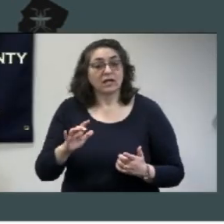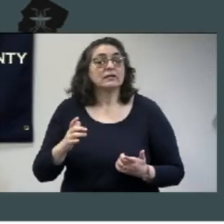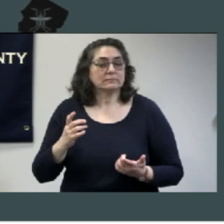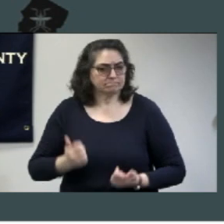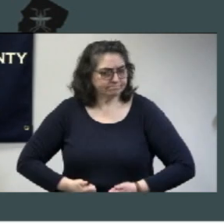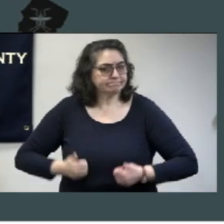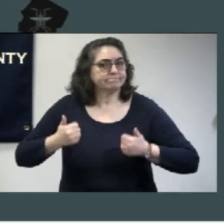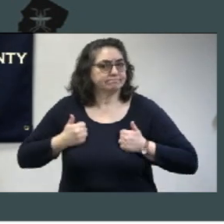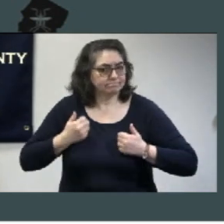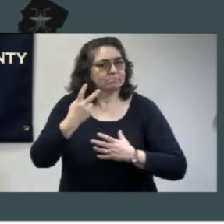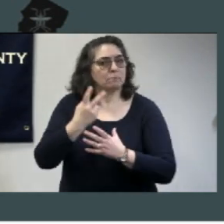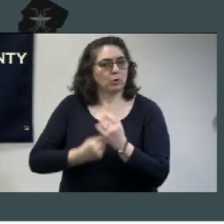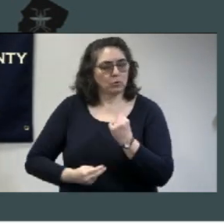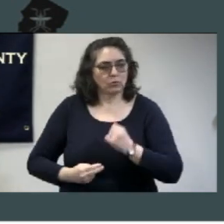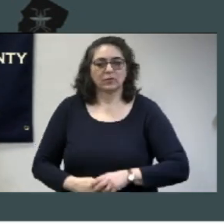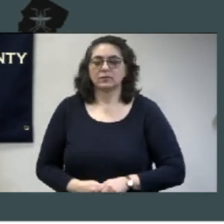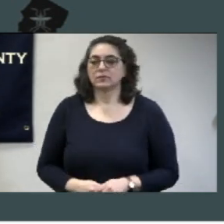it.